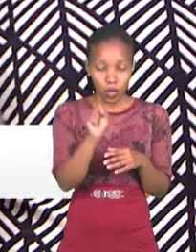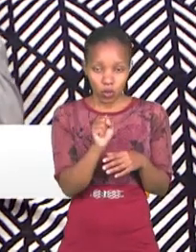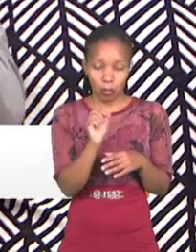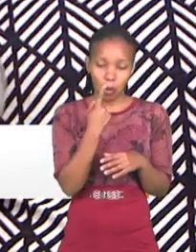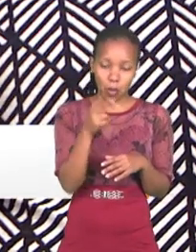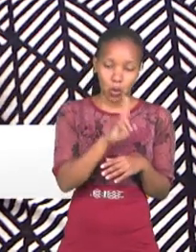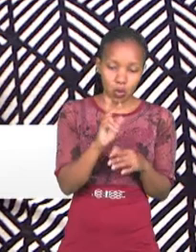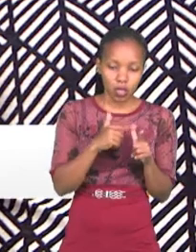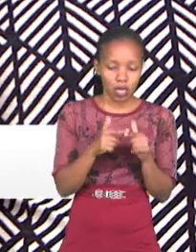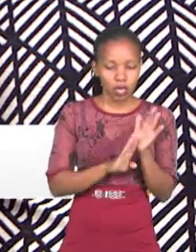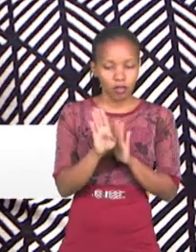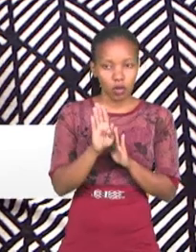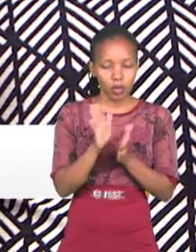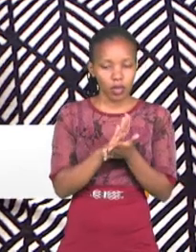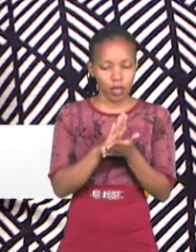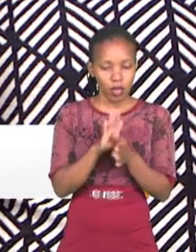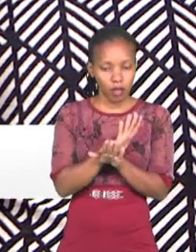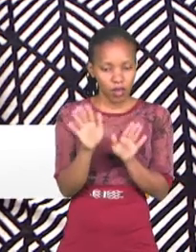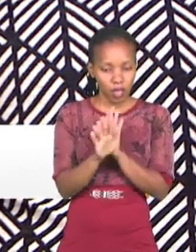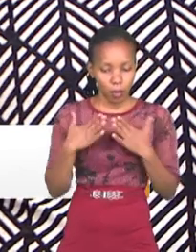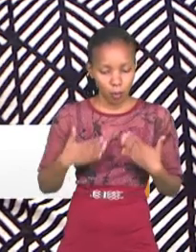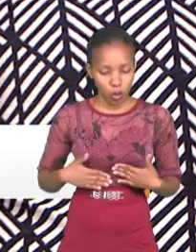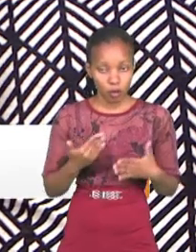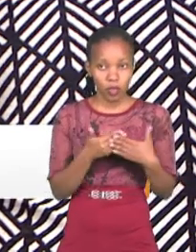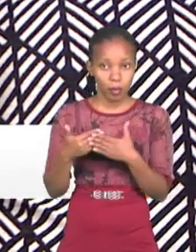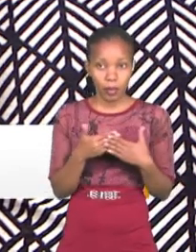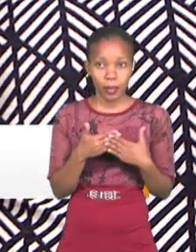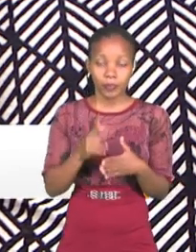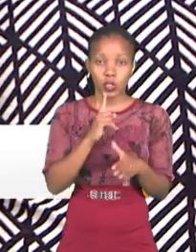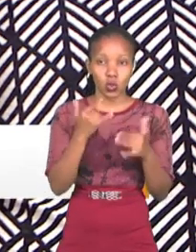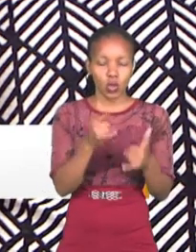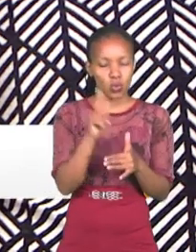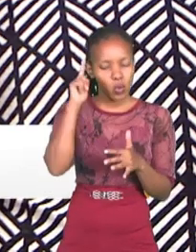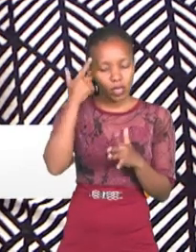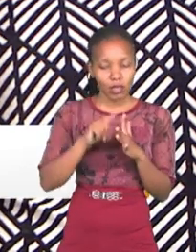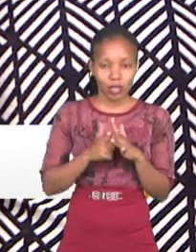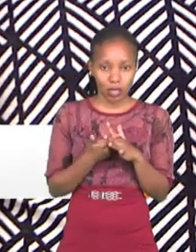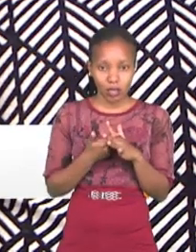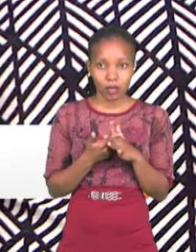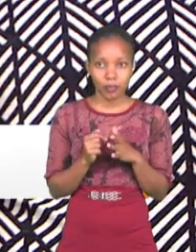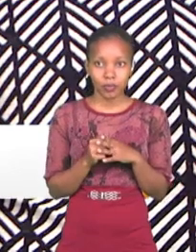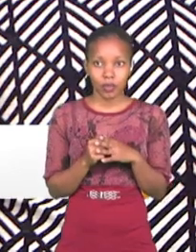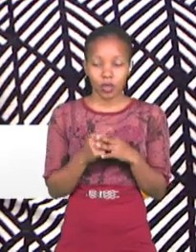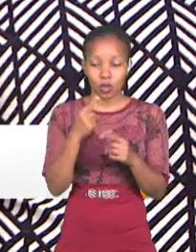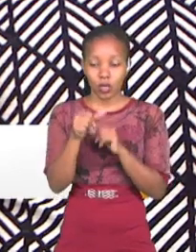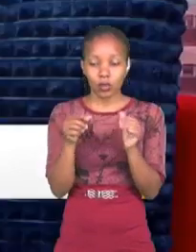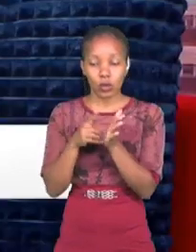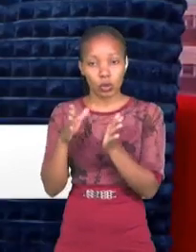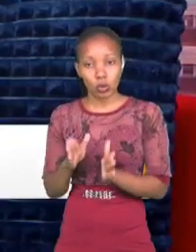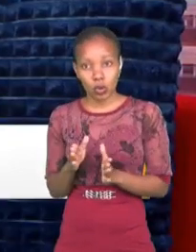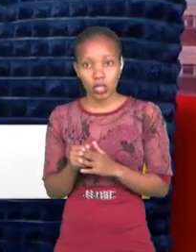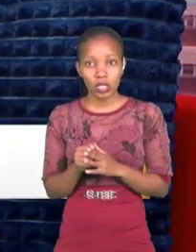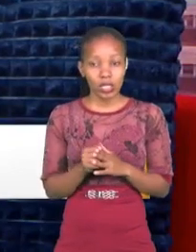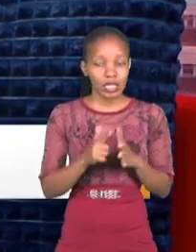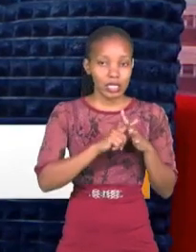sure the baby also develops, because they need also these nutrients. Do you think that this is the start? As much as you're talking about pediatrics. Yeah, this is the start. We start from